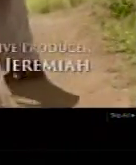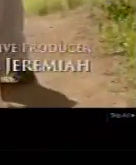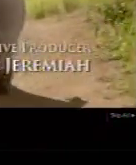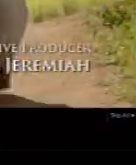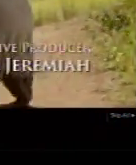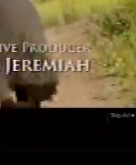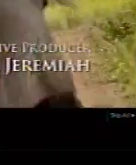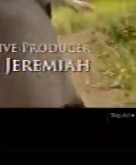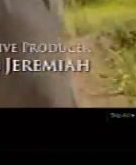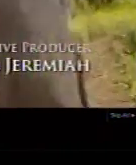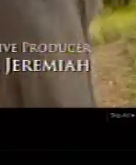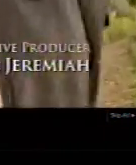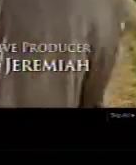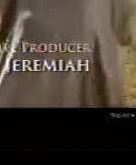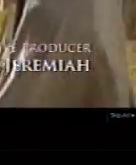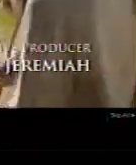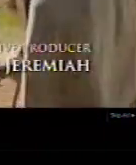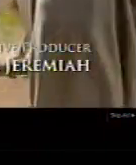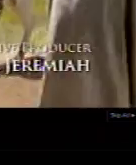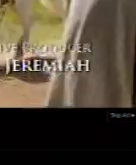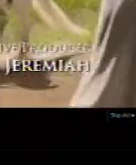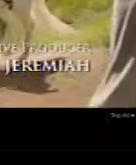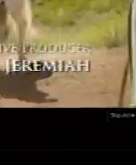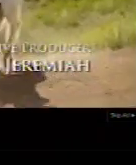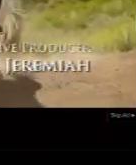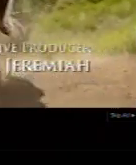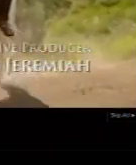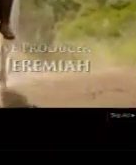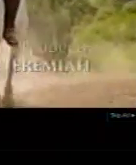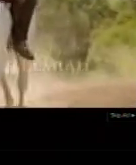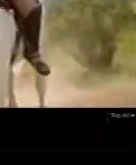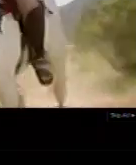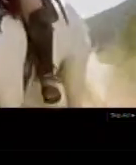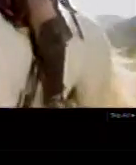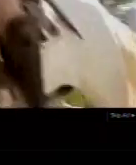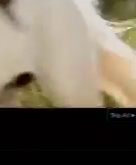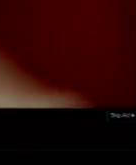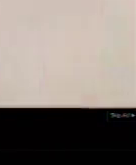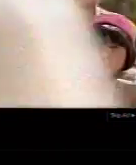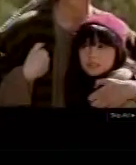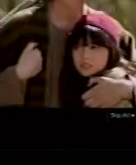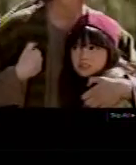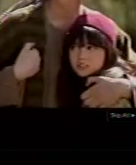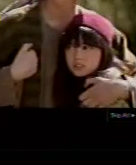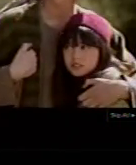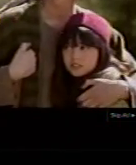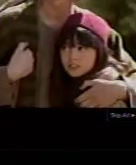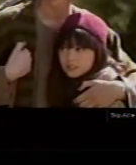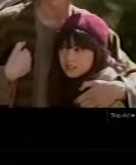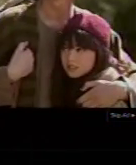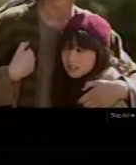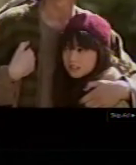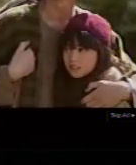Why choose the lowliest of men to be the first to see the newborn king?